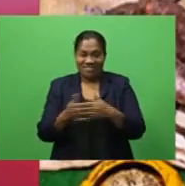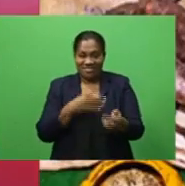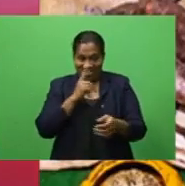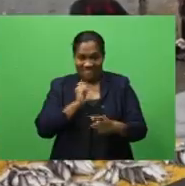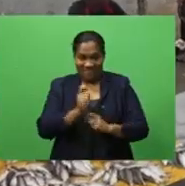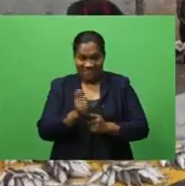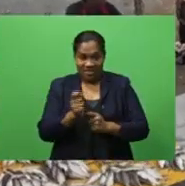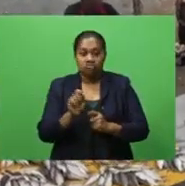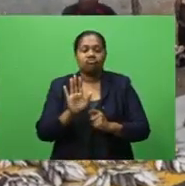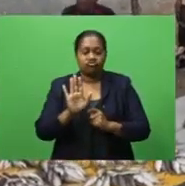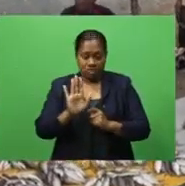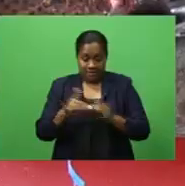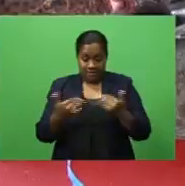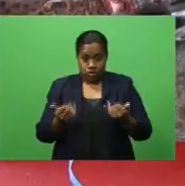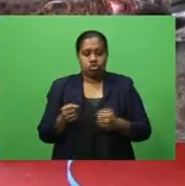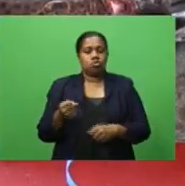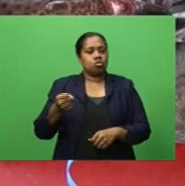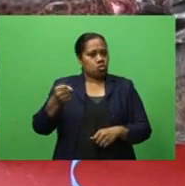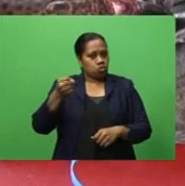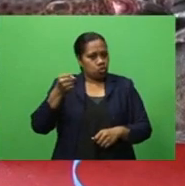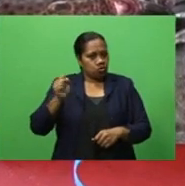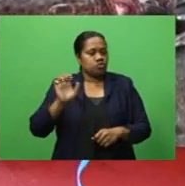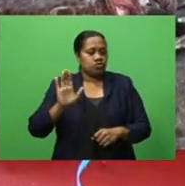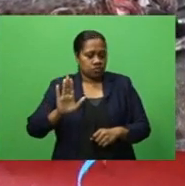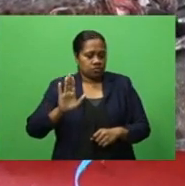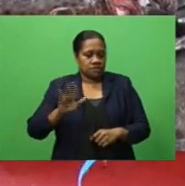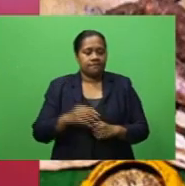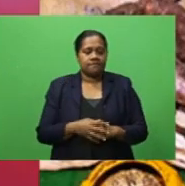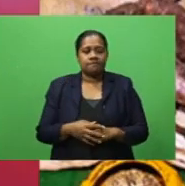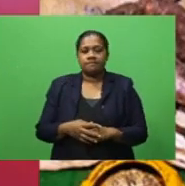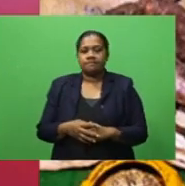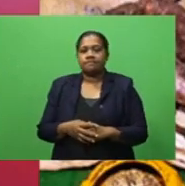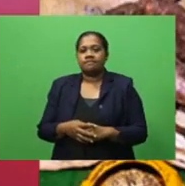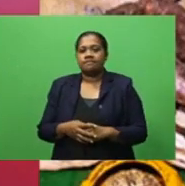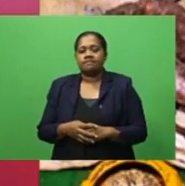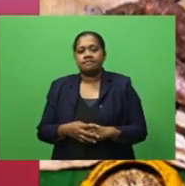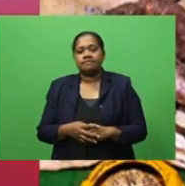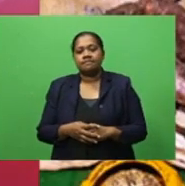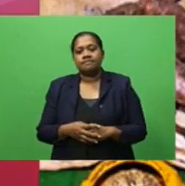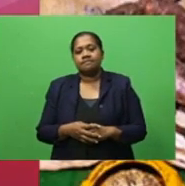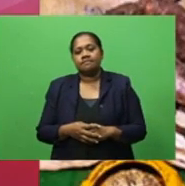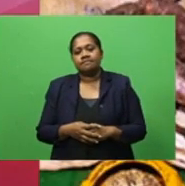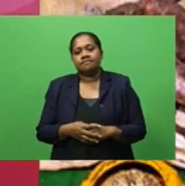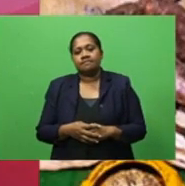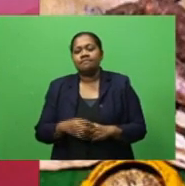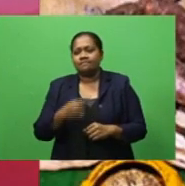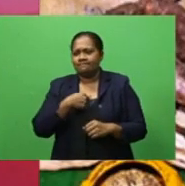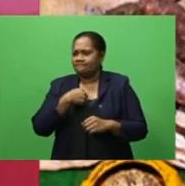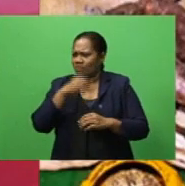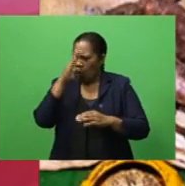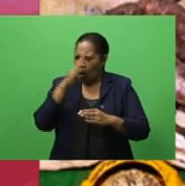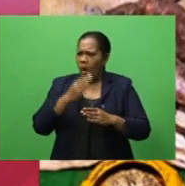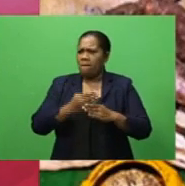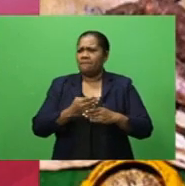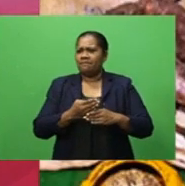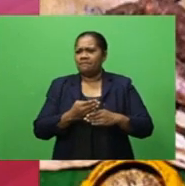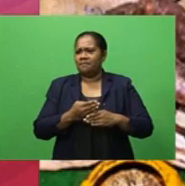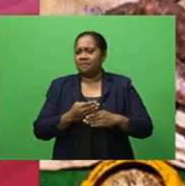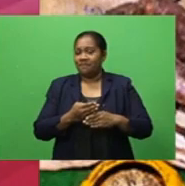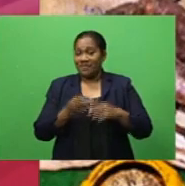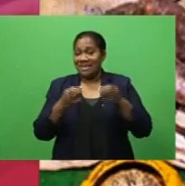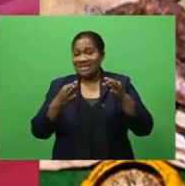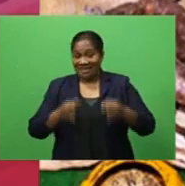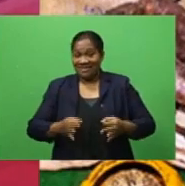come out. The minister has urged Fijians to respect the ban. I hope that if the